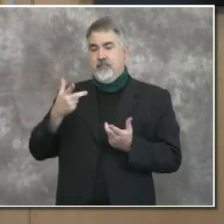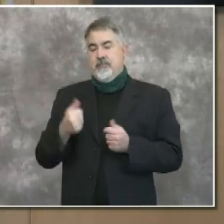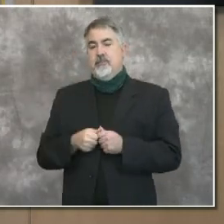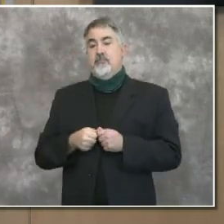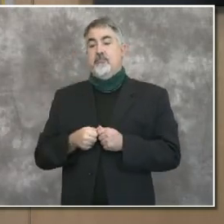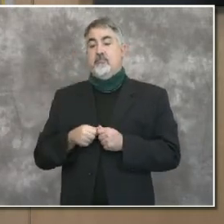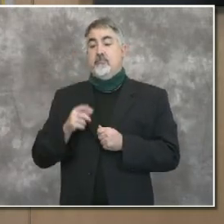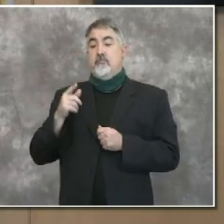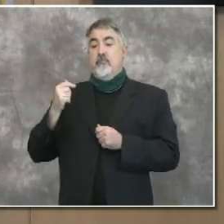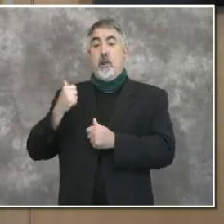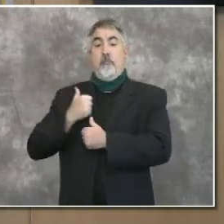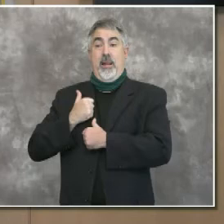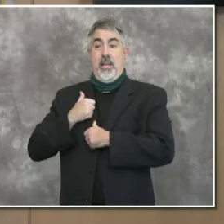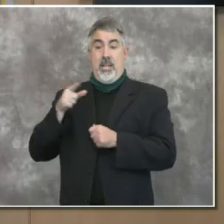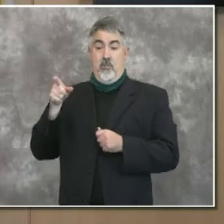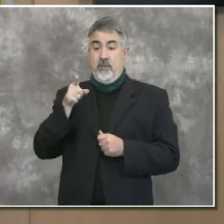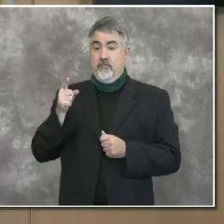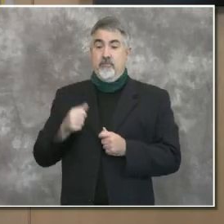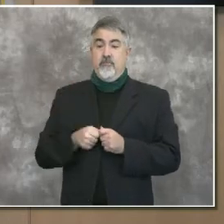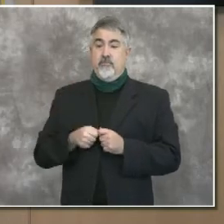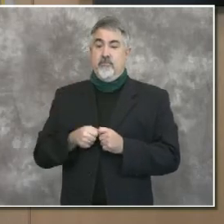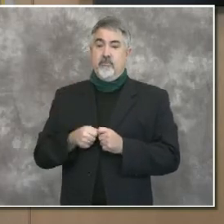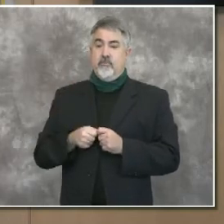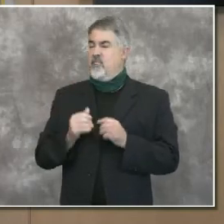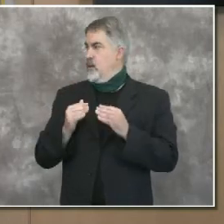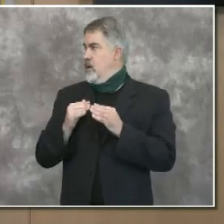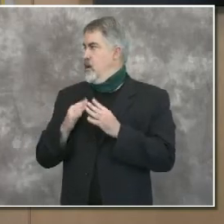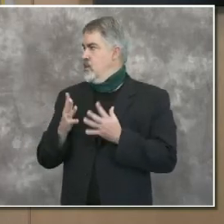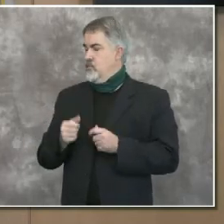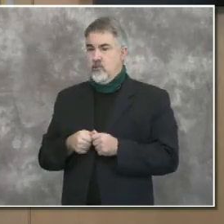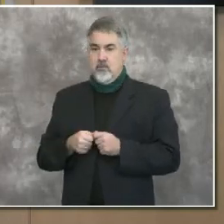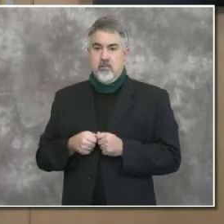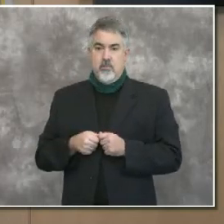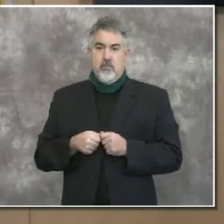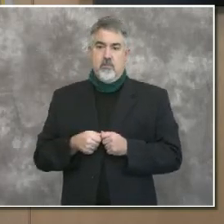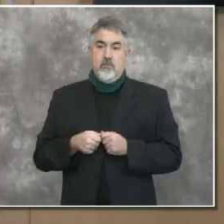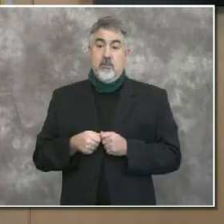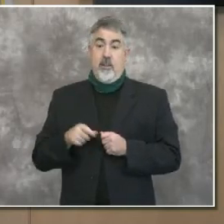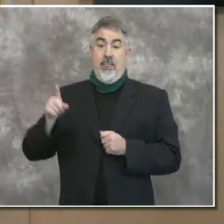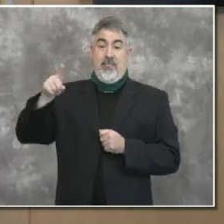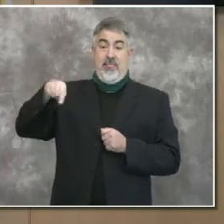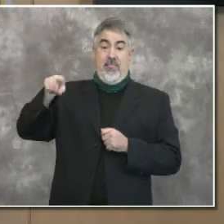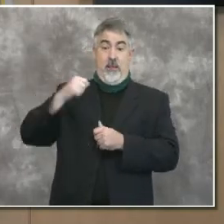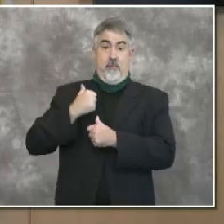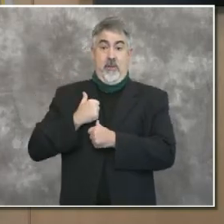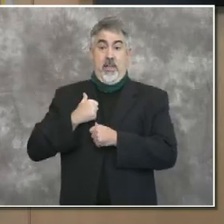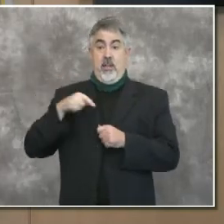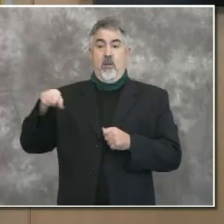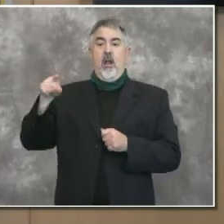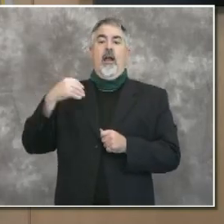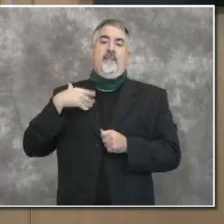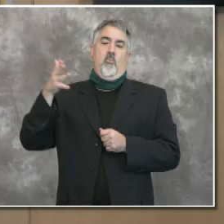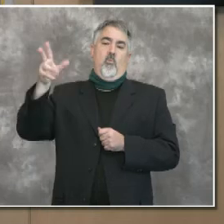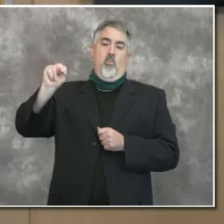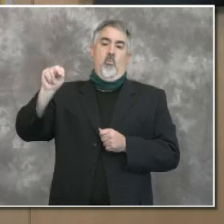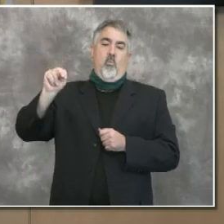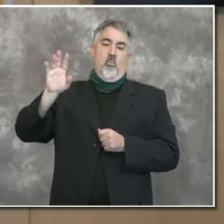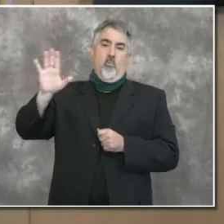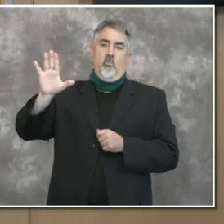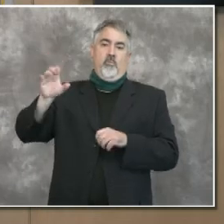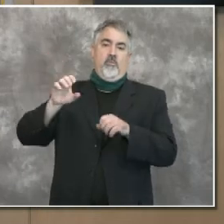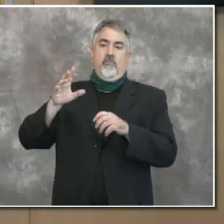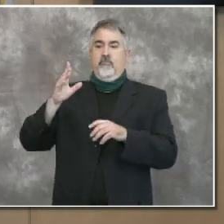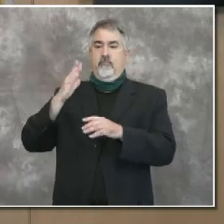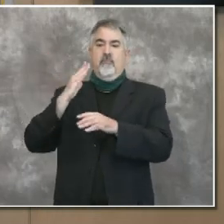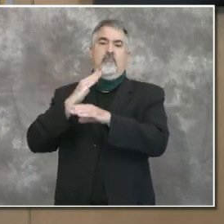our military colleagues in the county. They have their own preventive medicine services that do much